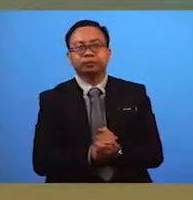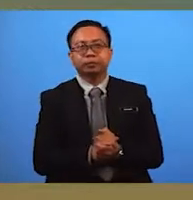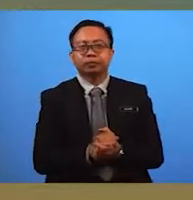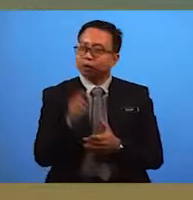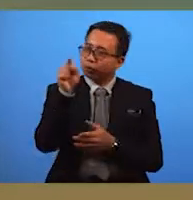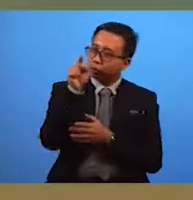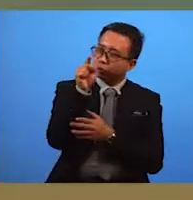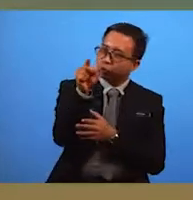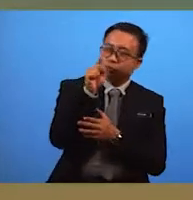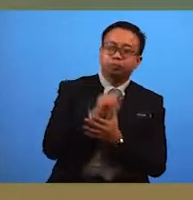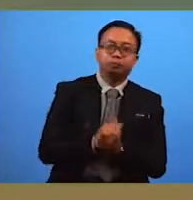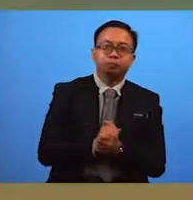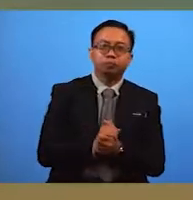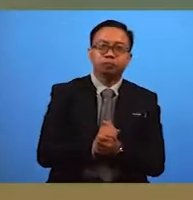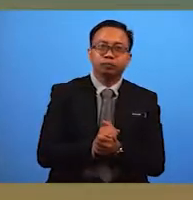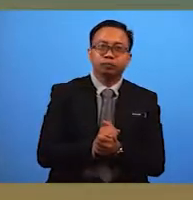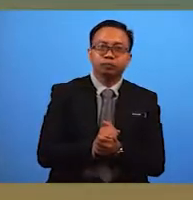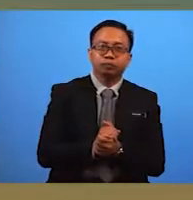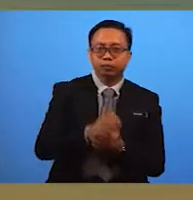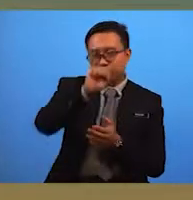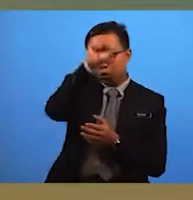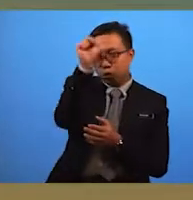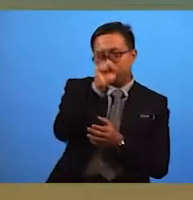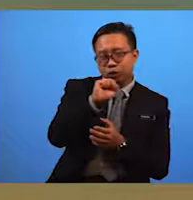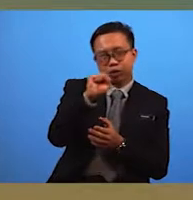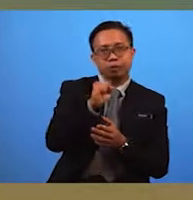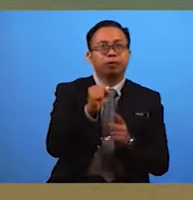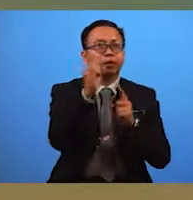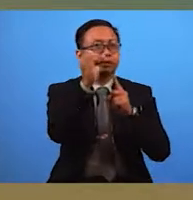full stops, question mark,